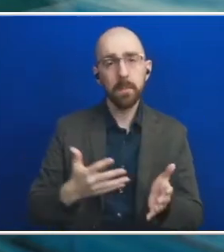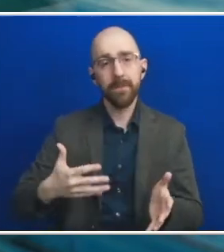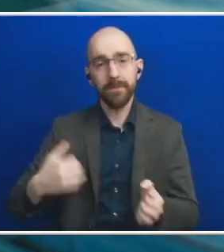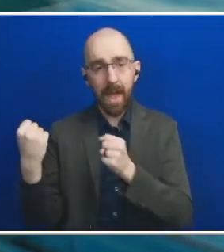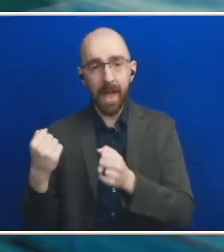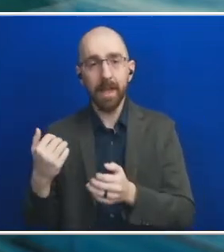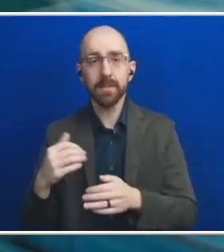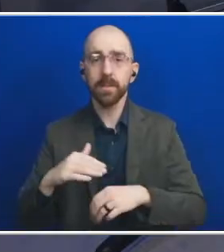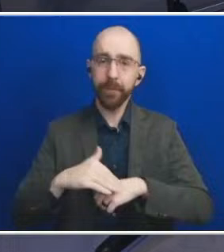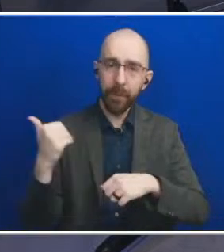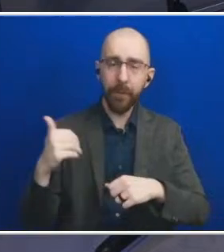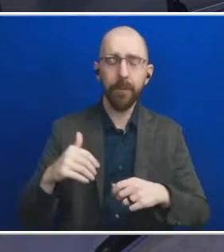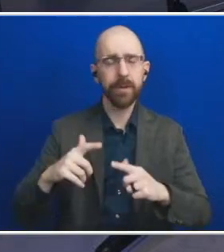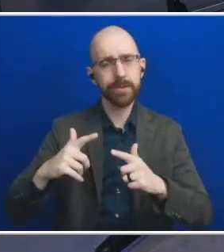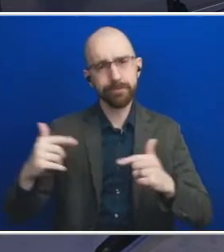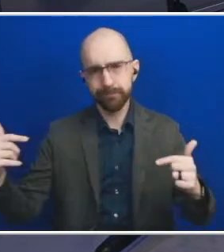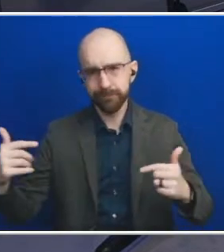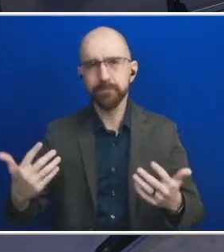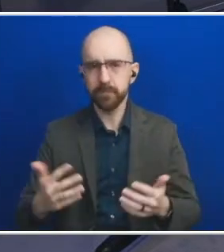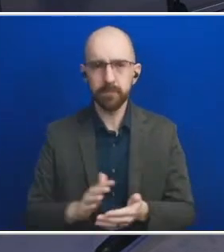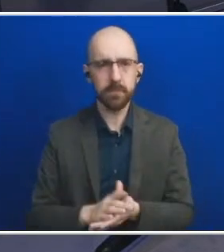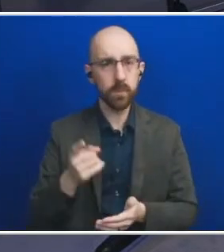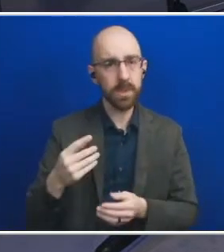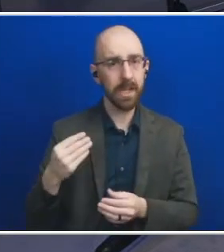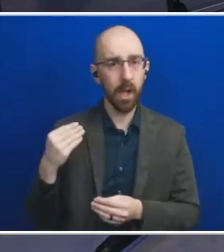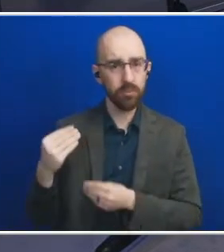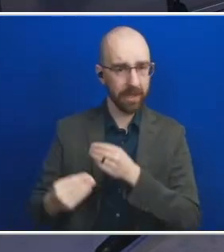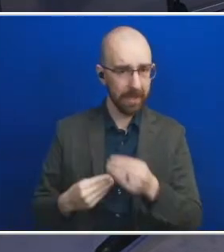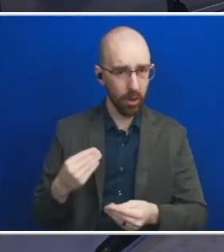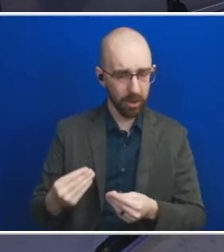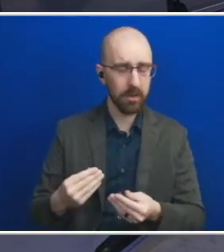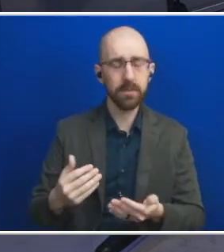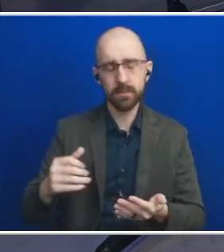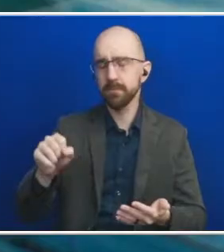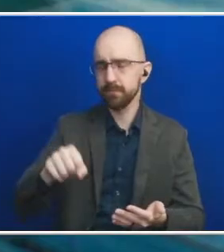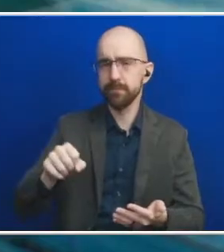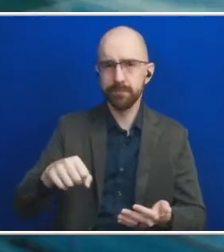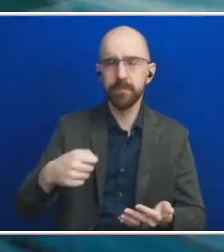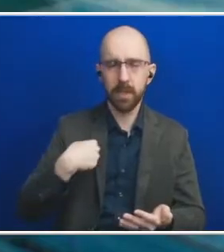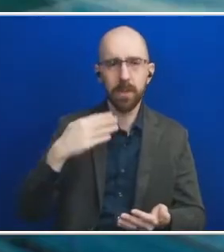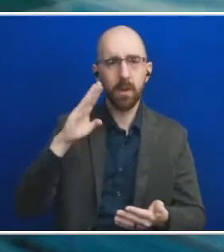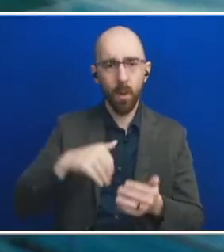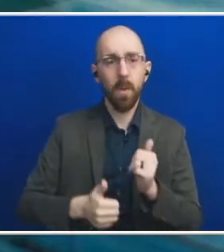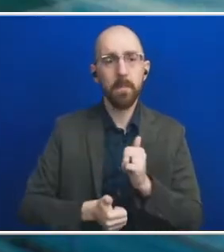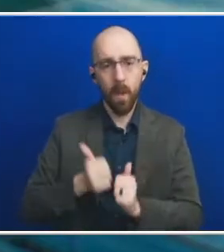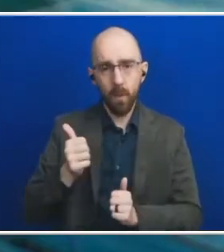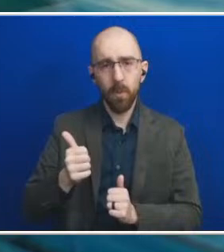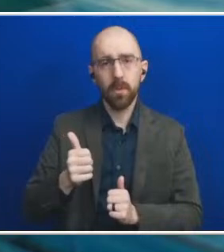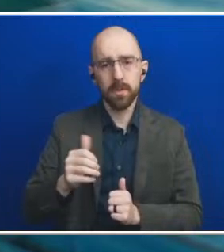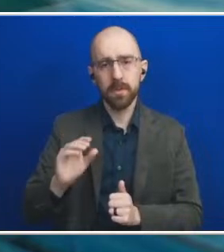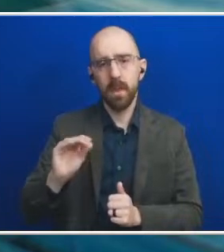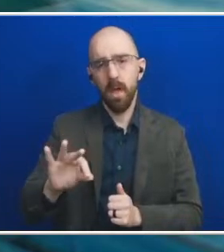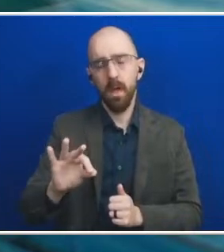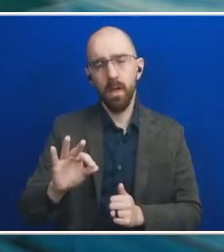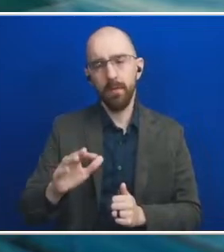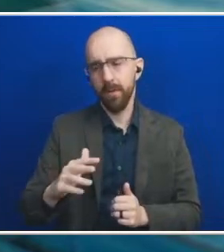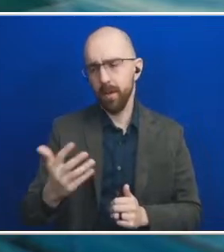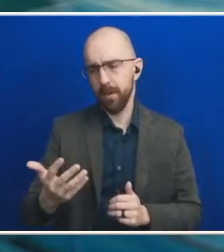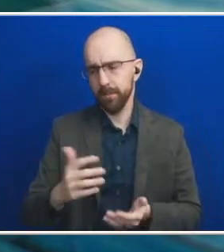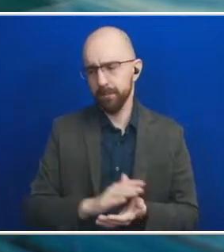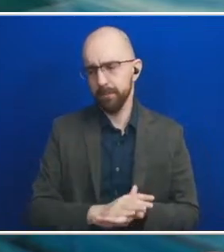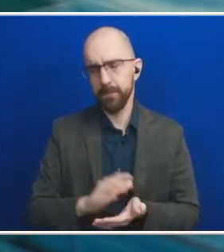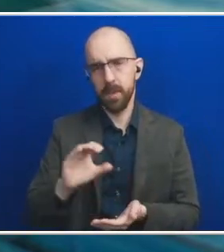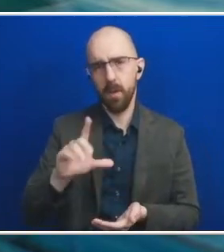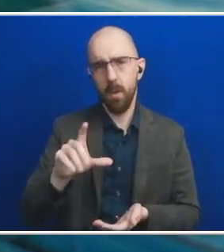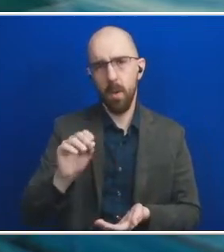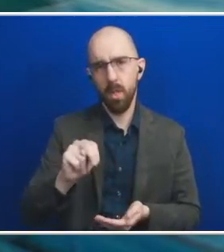respond. So is it hereditary? There is. We know that the vast majority of colon cancers are sporadic and